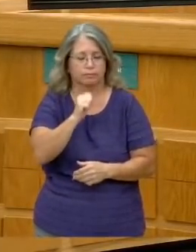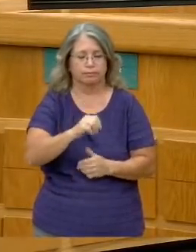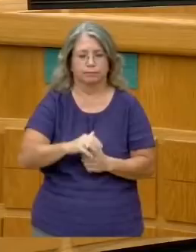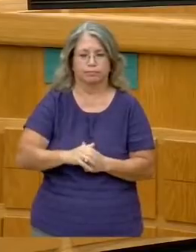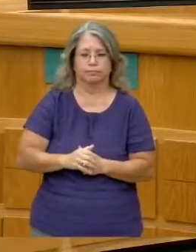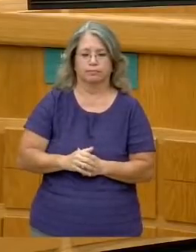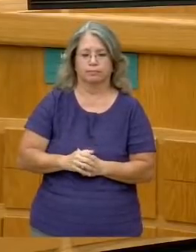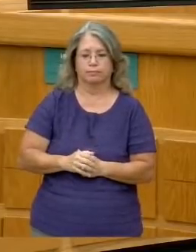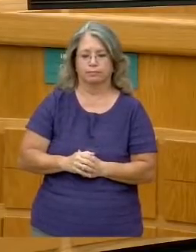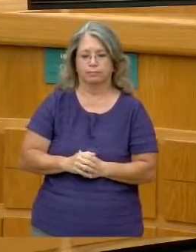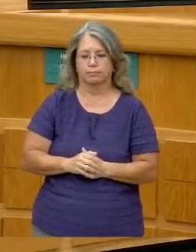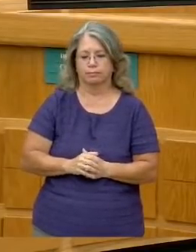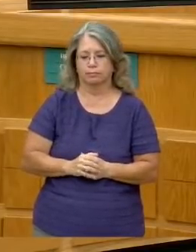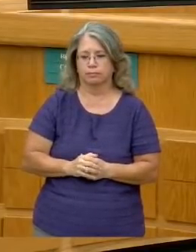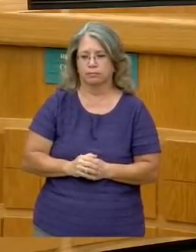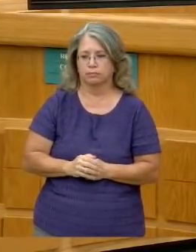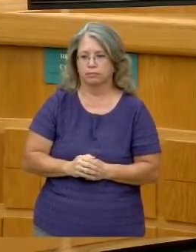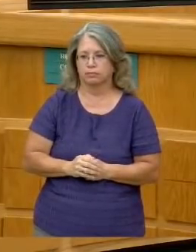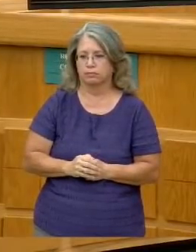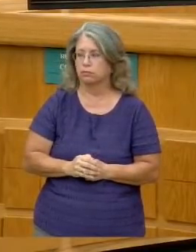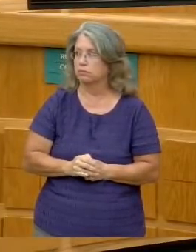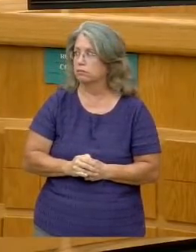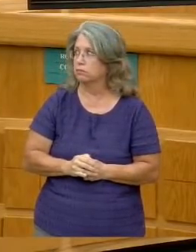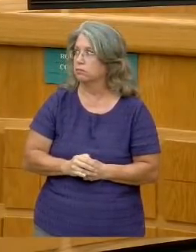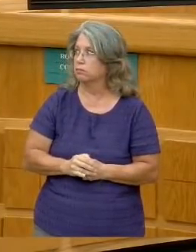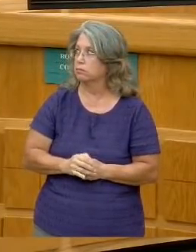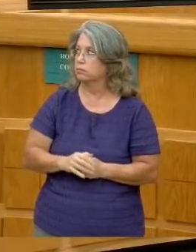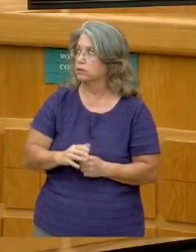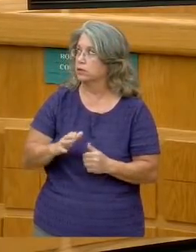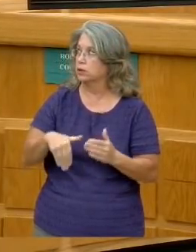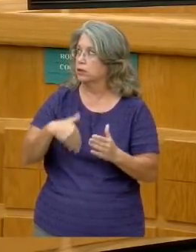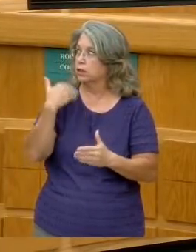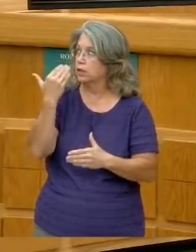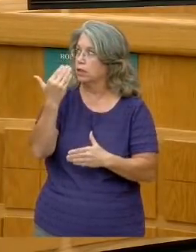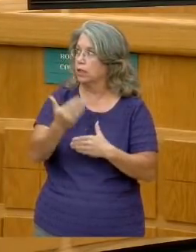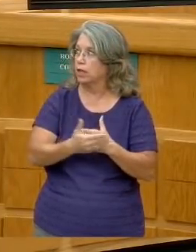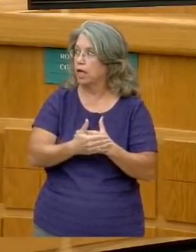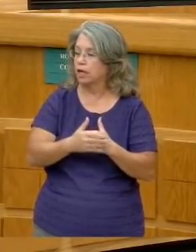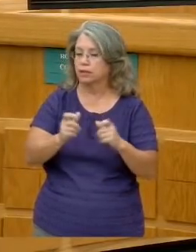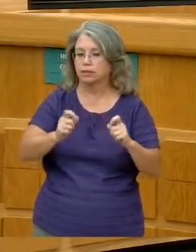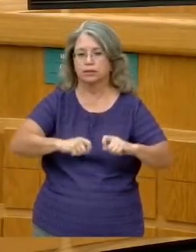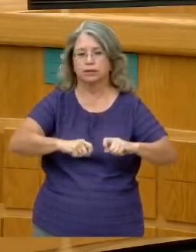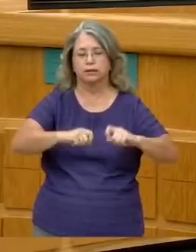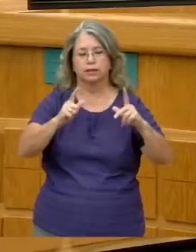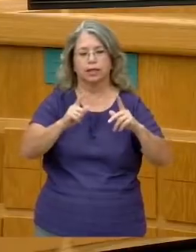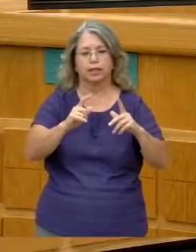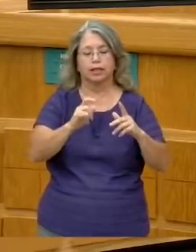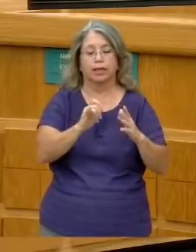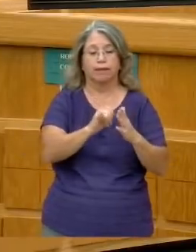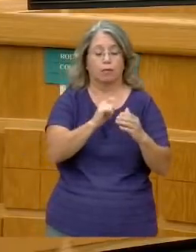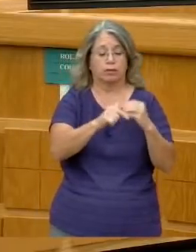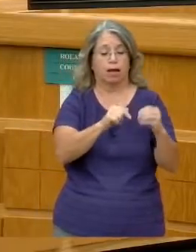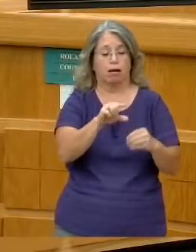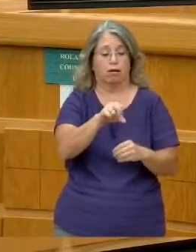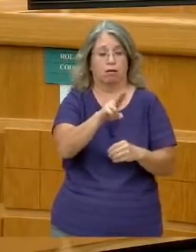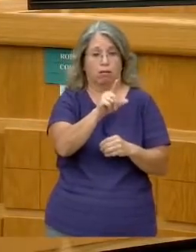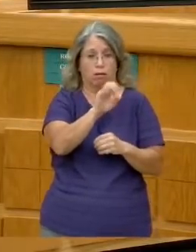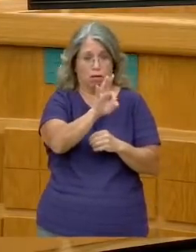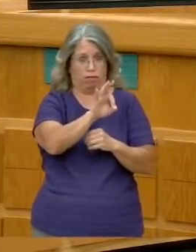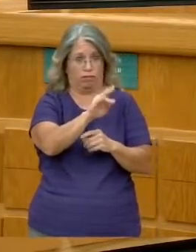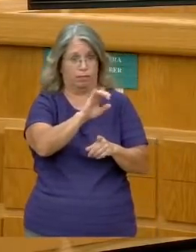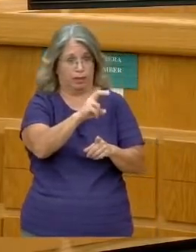And let's see. Yeah, no, this is for. Okay, so that was the Gulf beaches. Now the city,